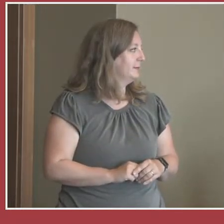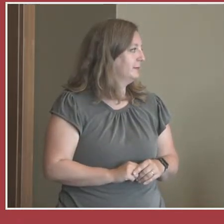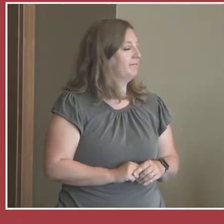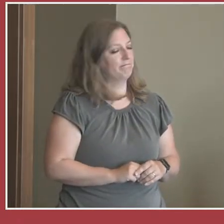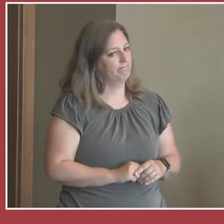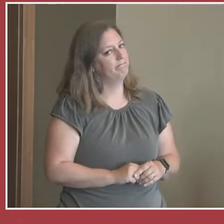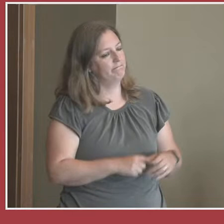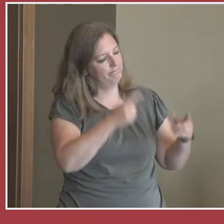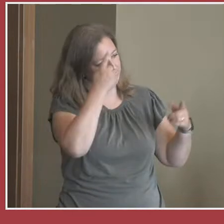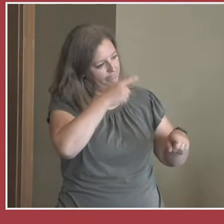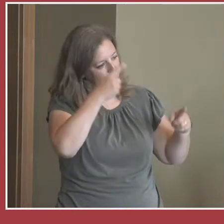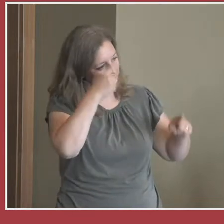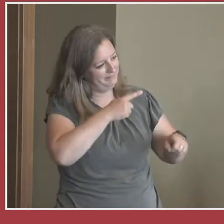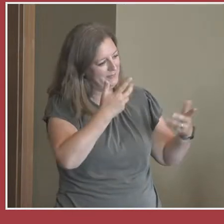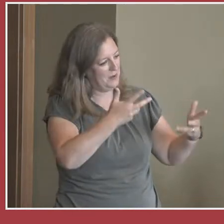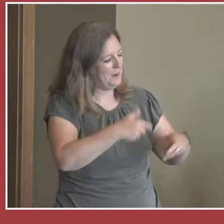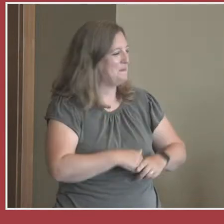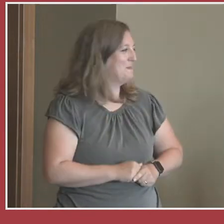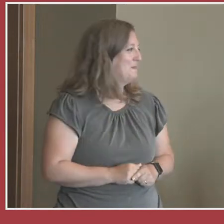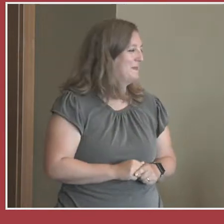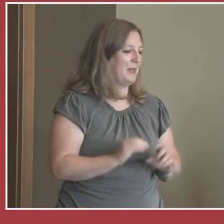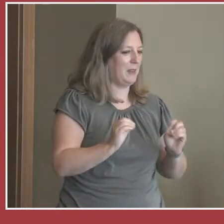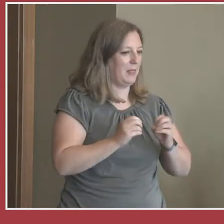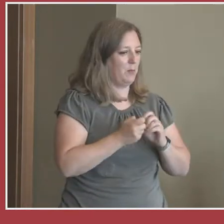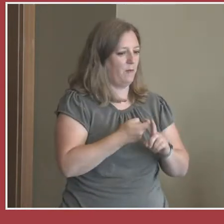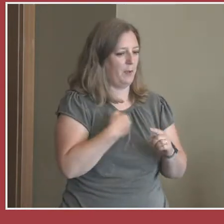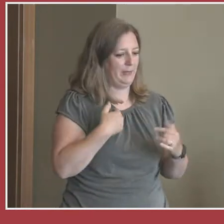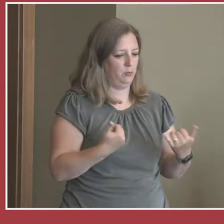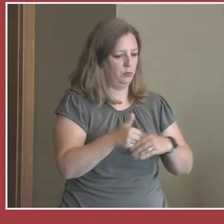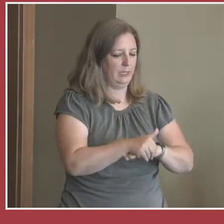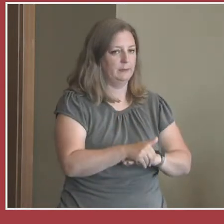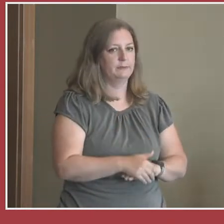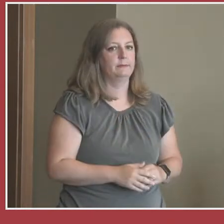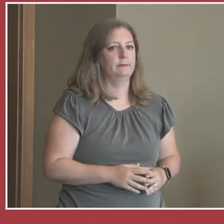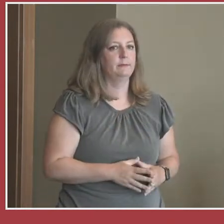Ditto to everything my colleagues already said. Nothing more from me tonight. Thanks.